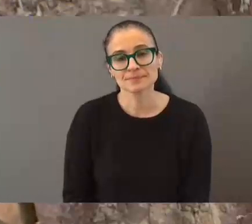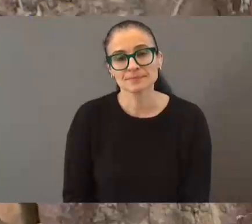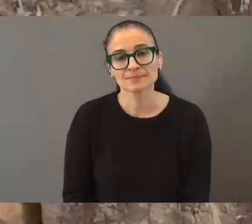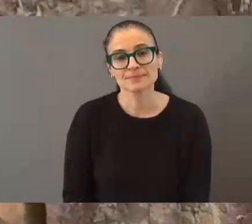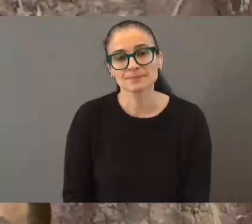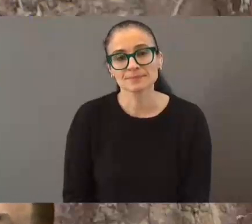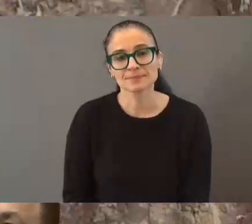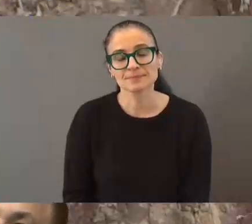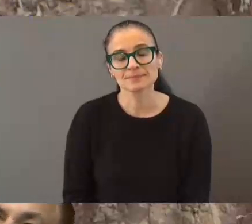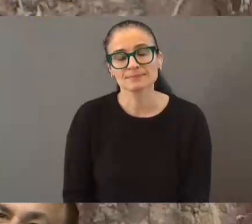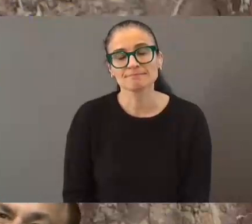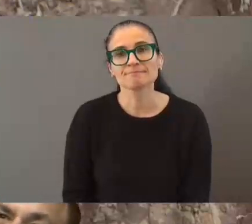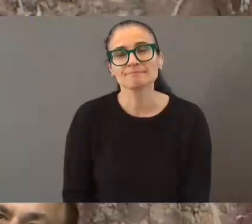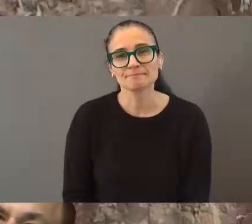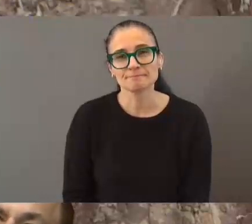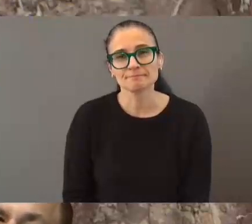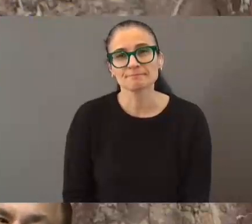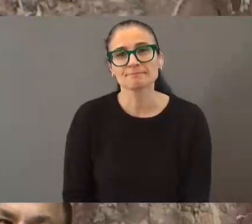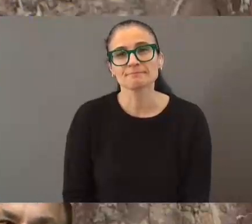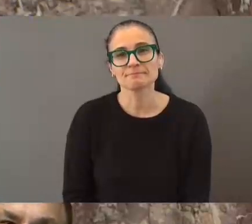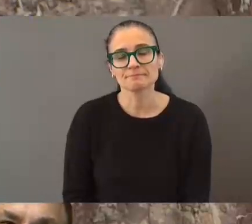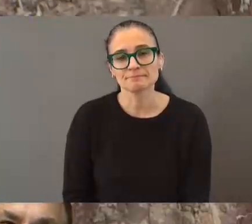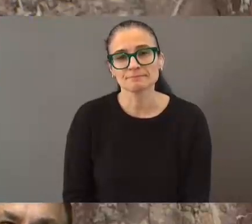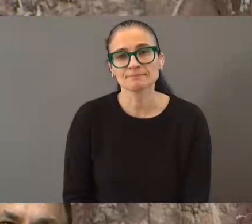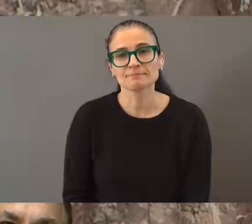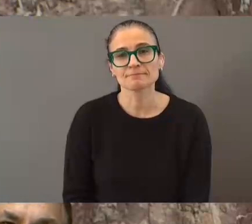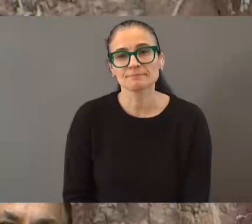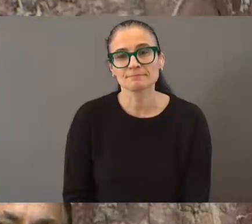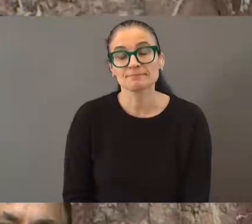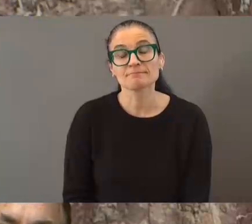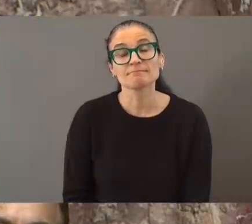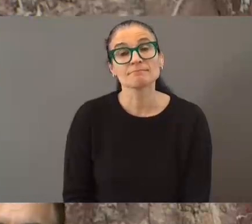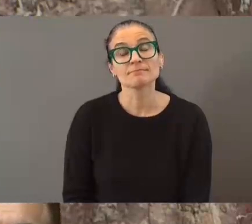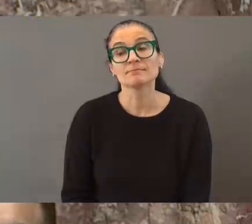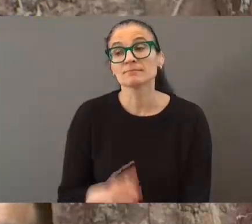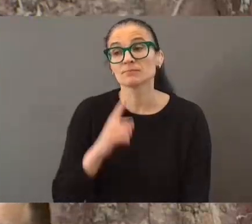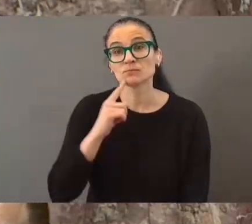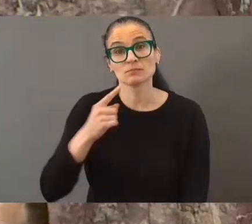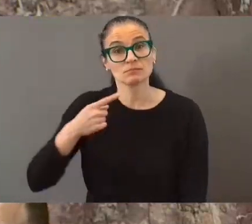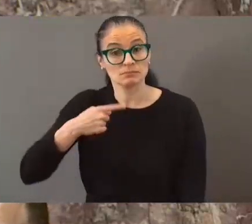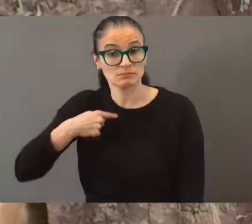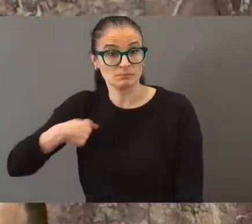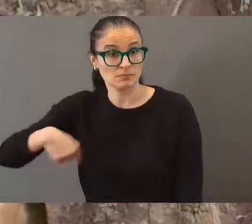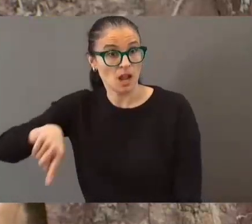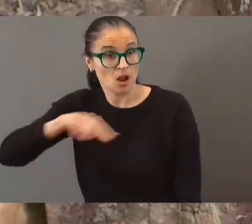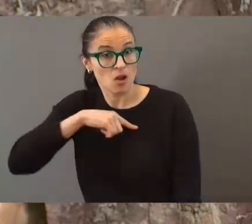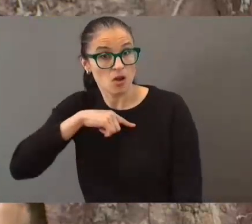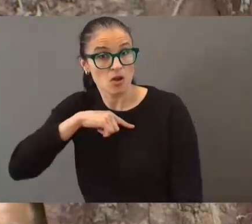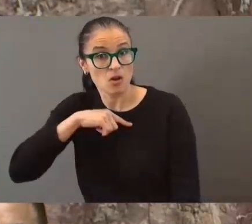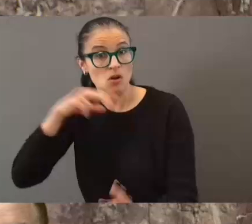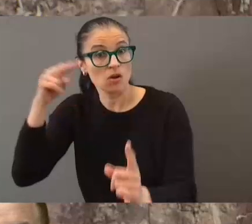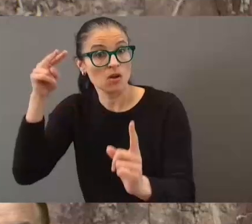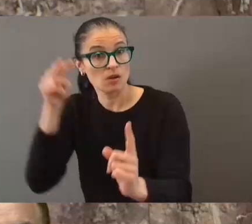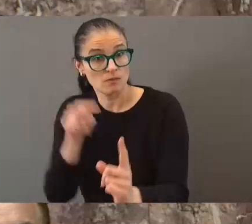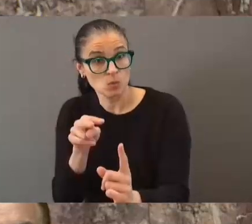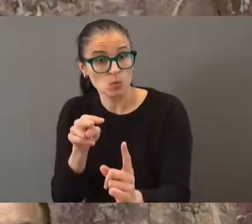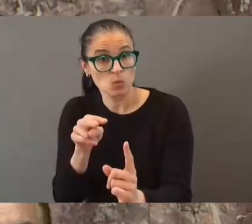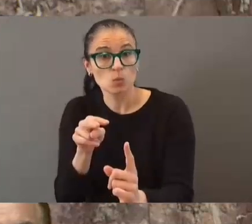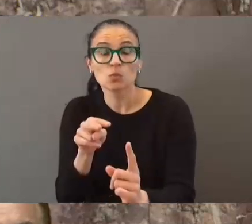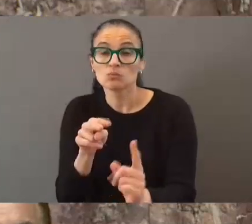The position of the government is clear on this matter. And we had a debate and